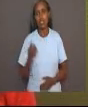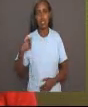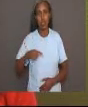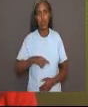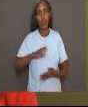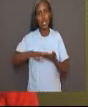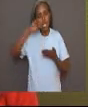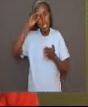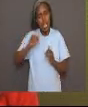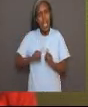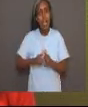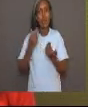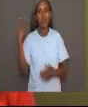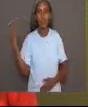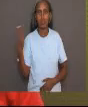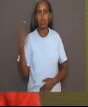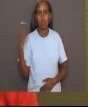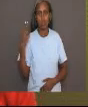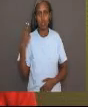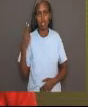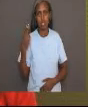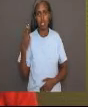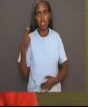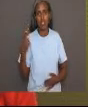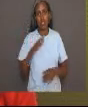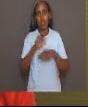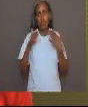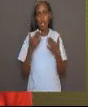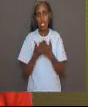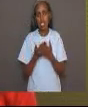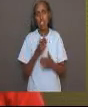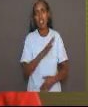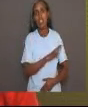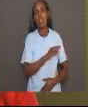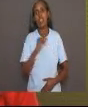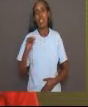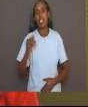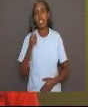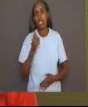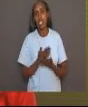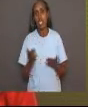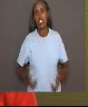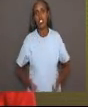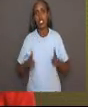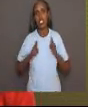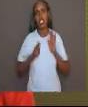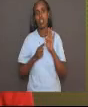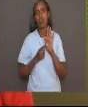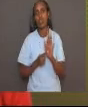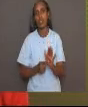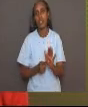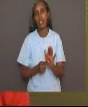learned how to use universal and existential